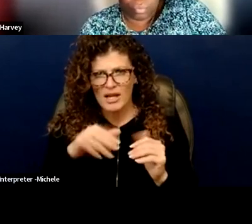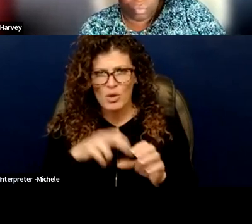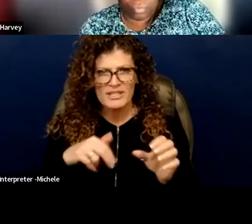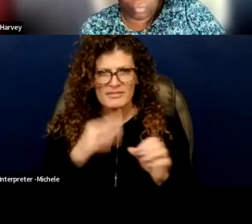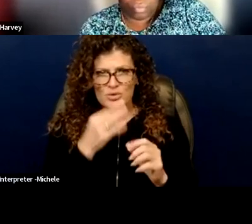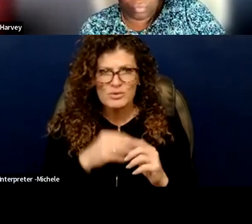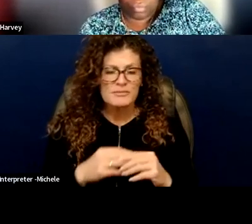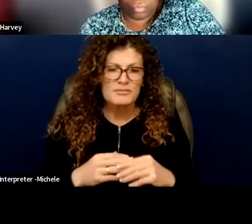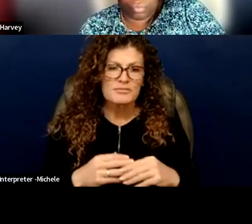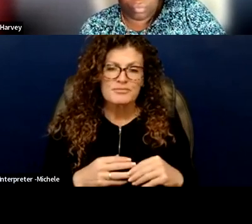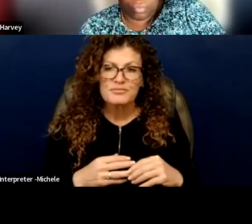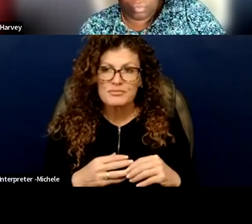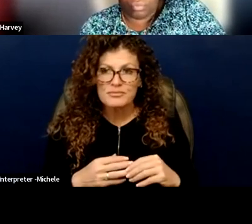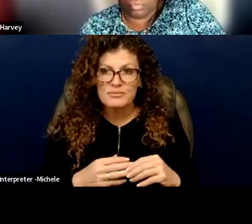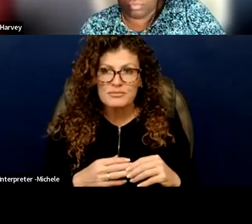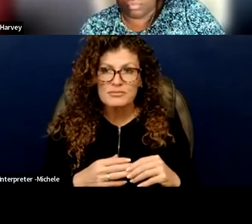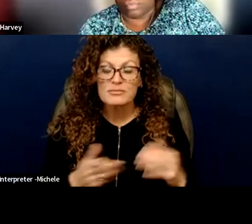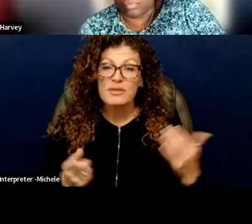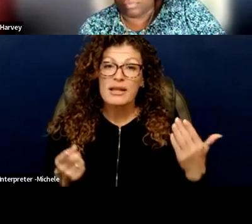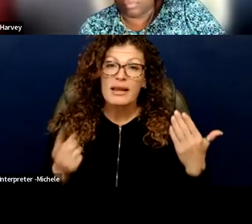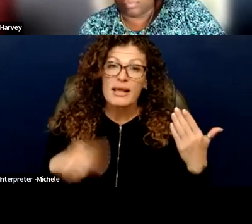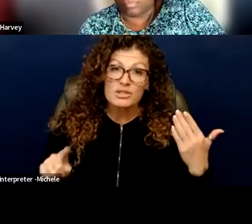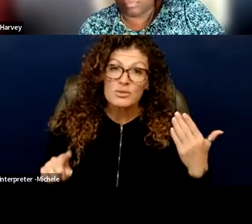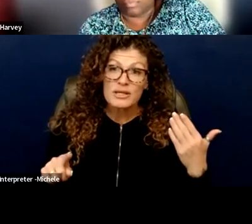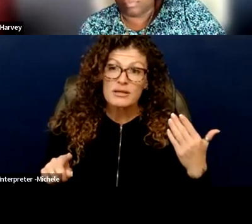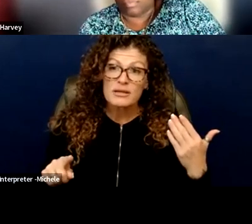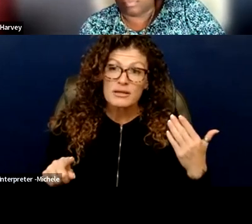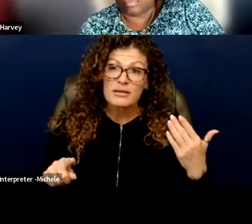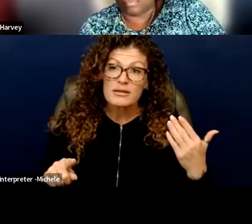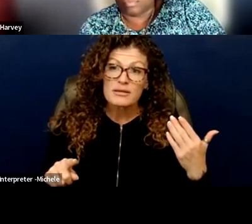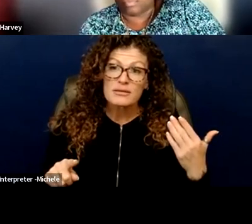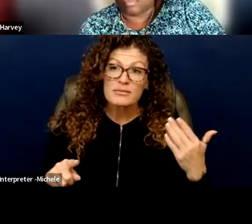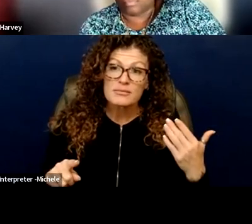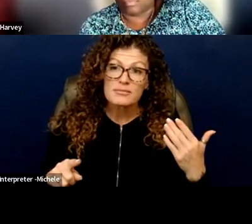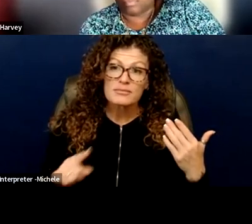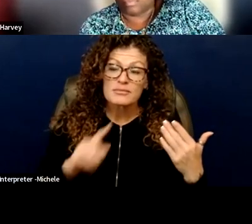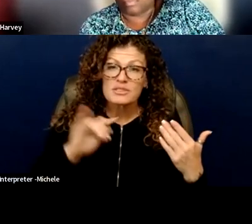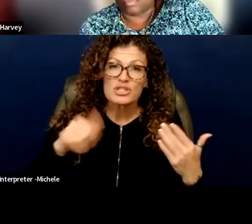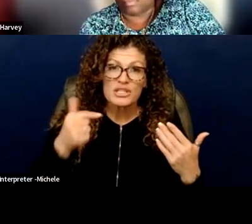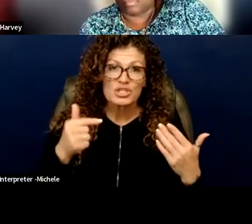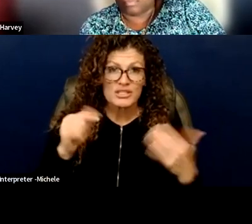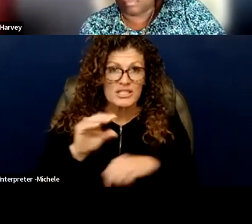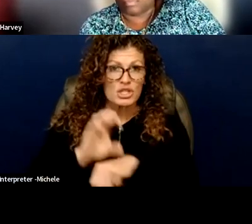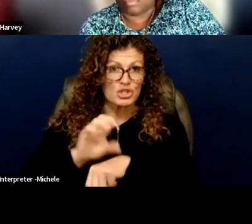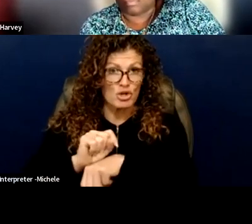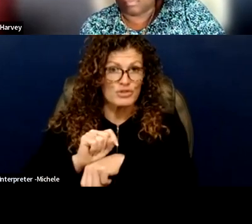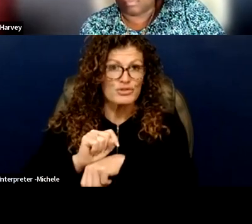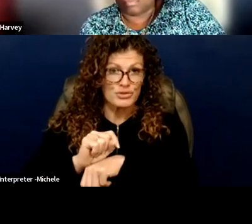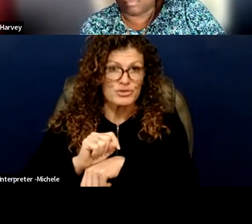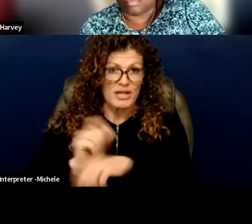minute. So next week I've asked our JG consultant folks